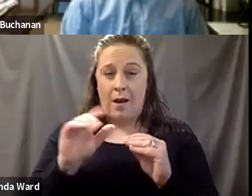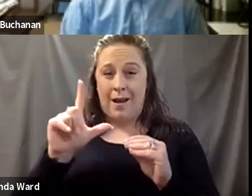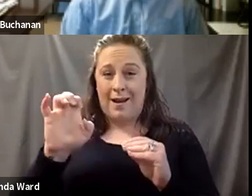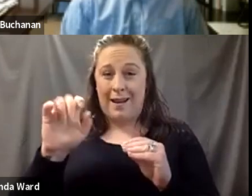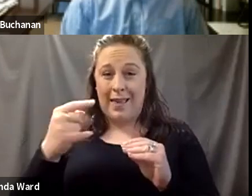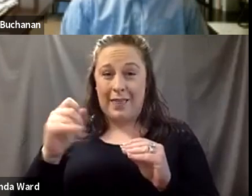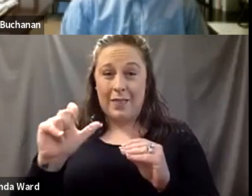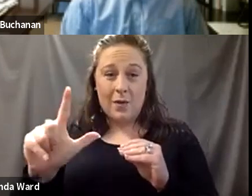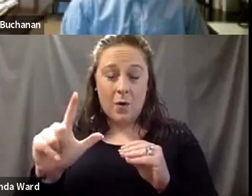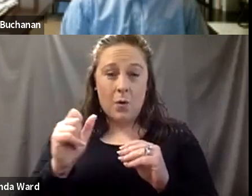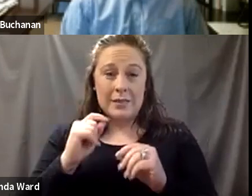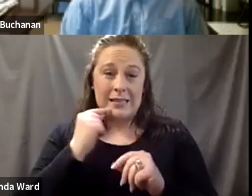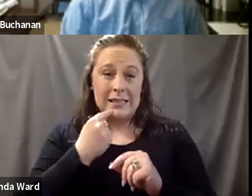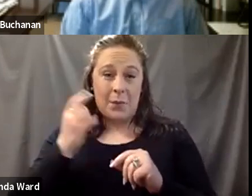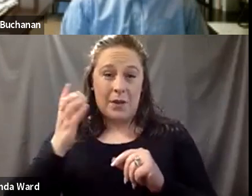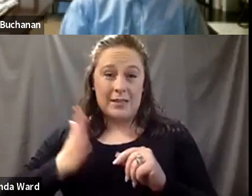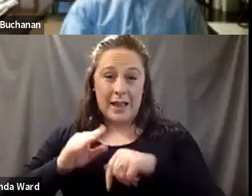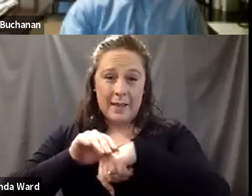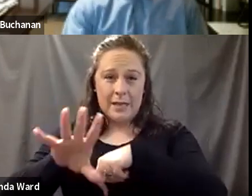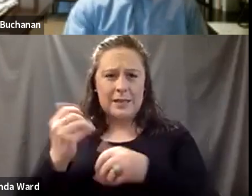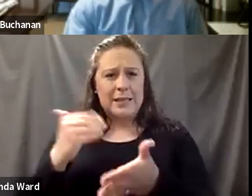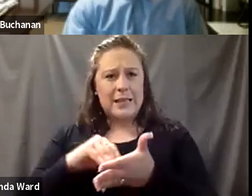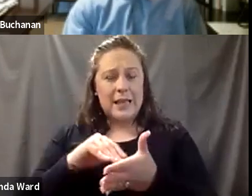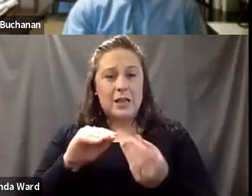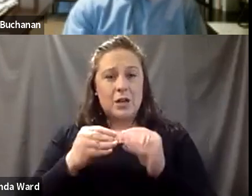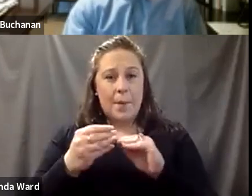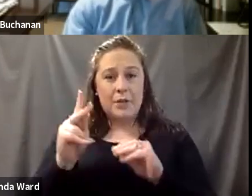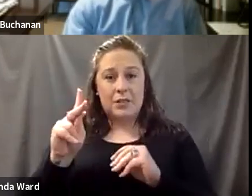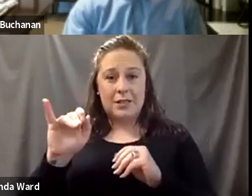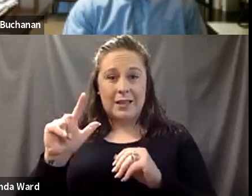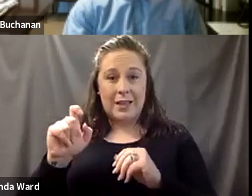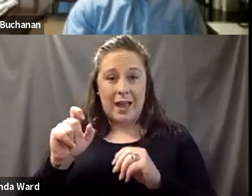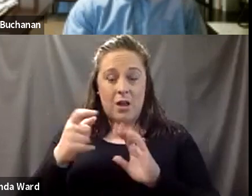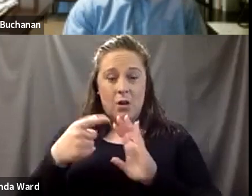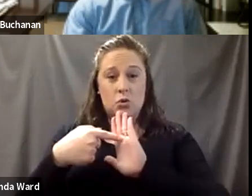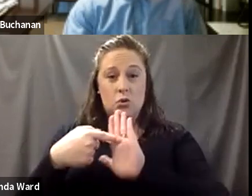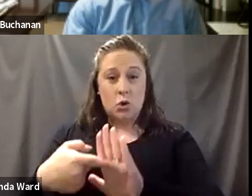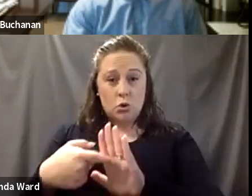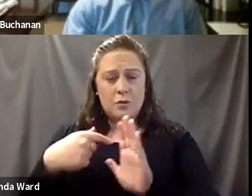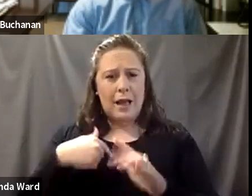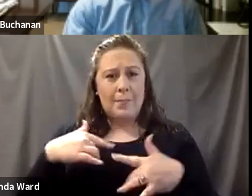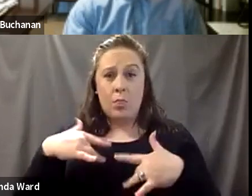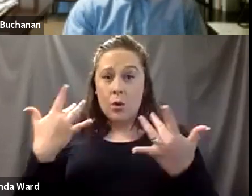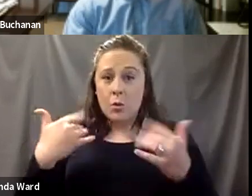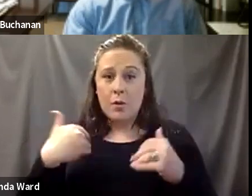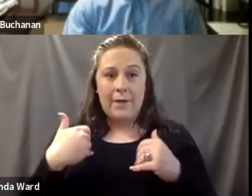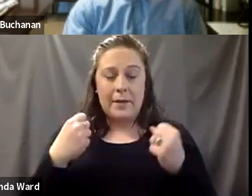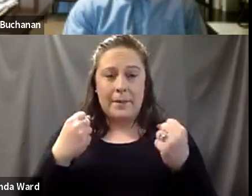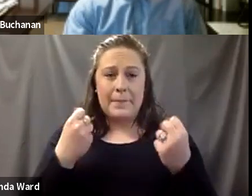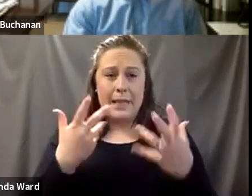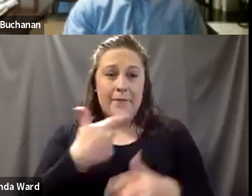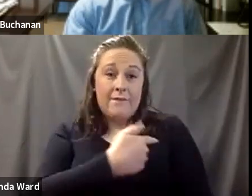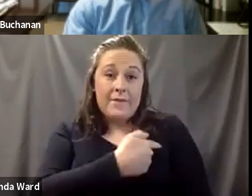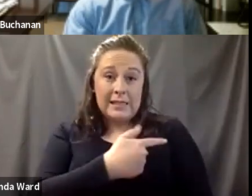terms of more serious side effects. And again, the numbers that Kyle showed you, I'm thrilled that we have as many vaccines in arms